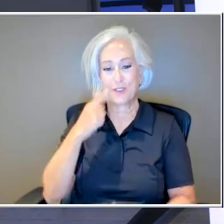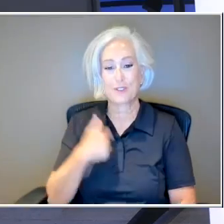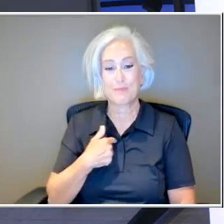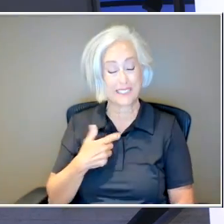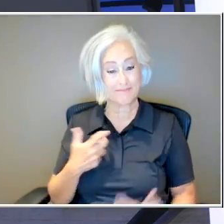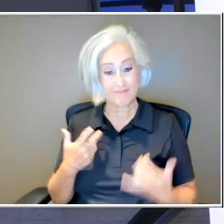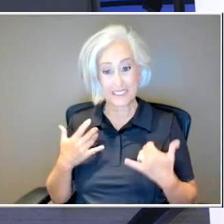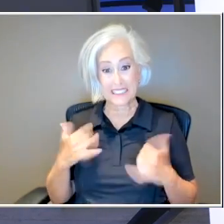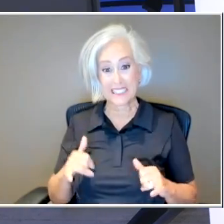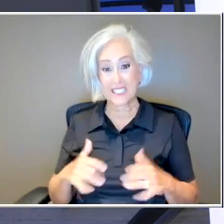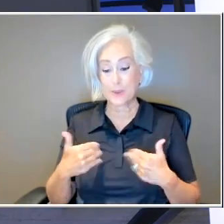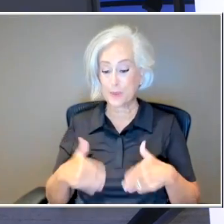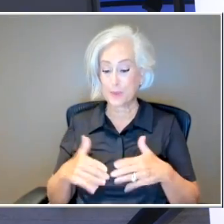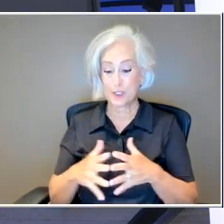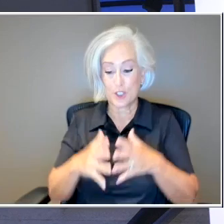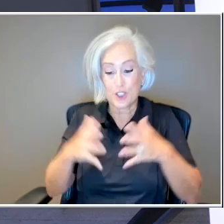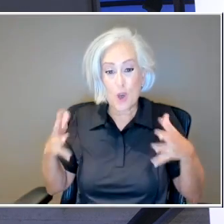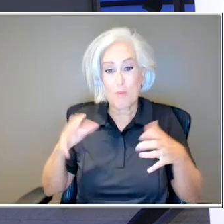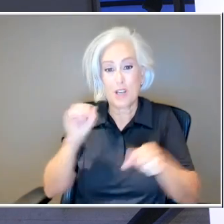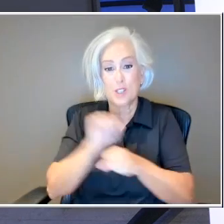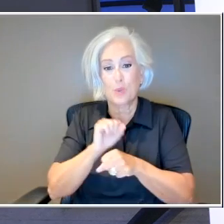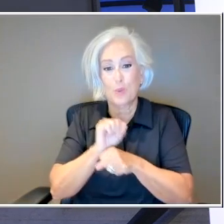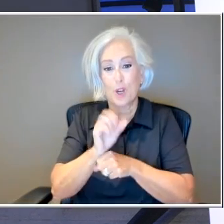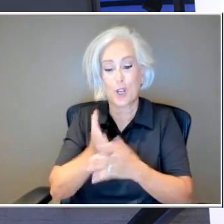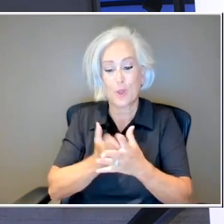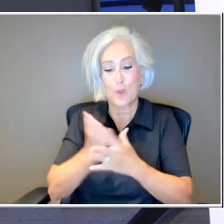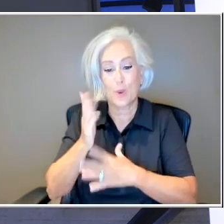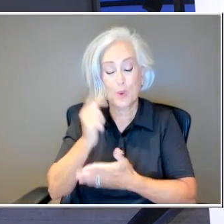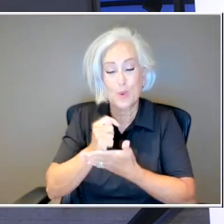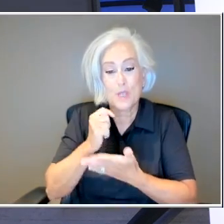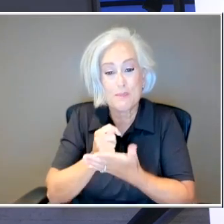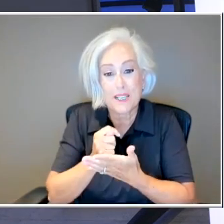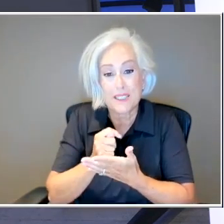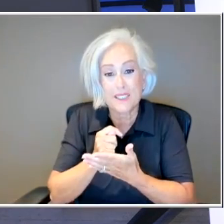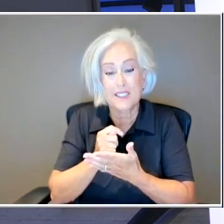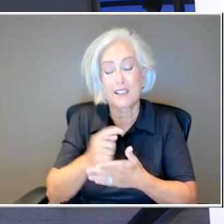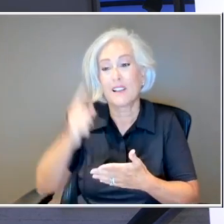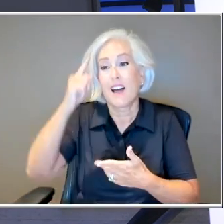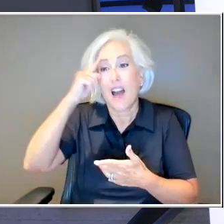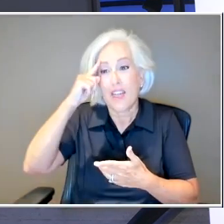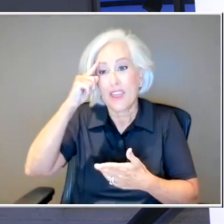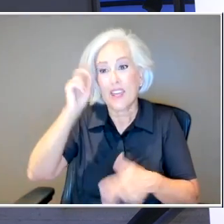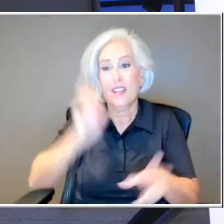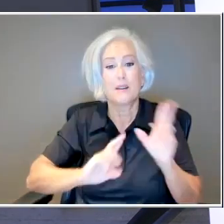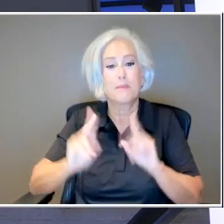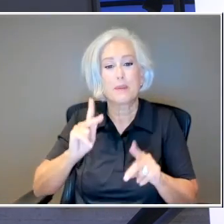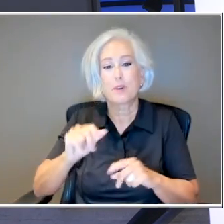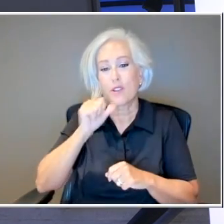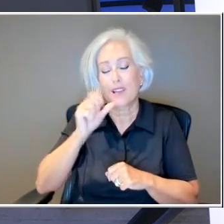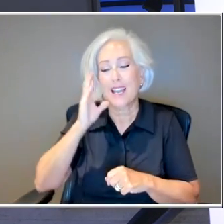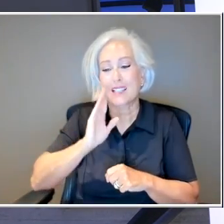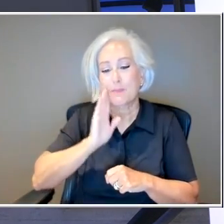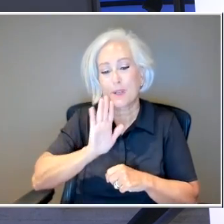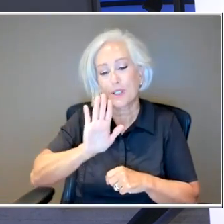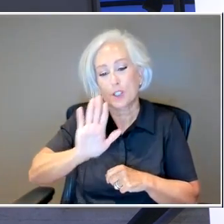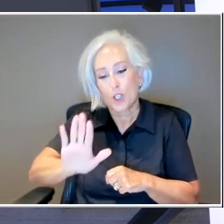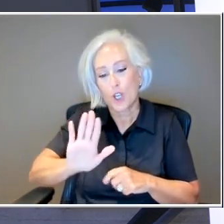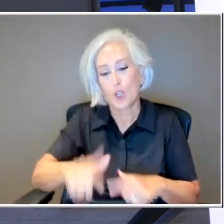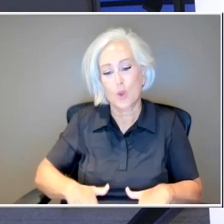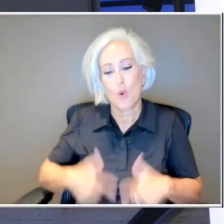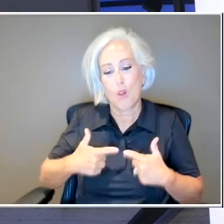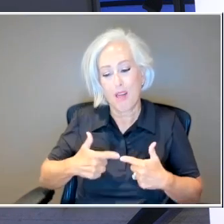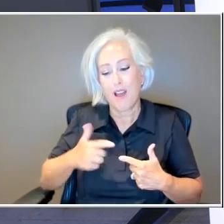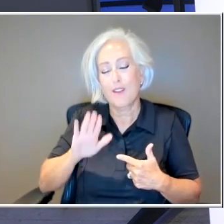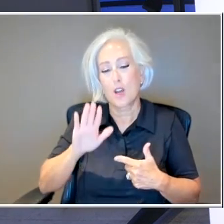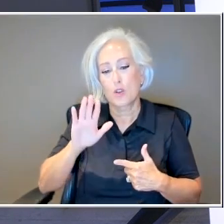work to go through treatment. I think folks who aren't walking in your journey